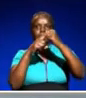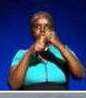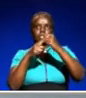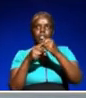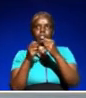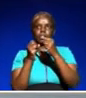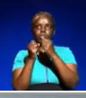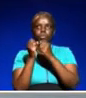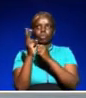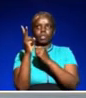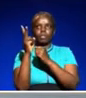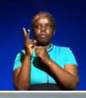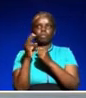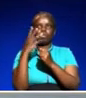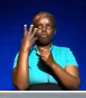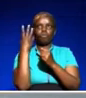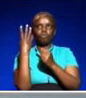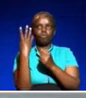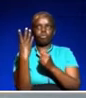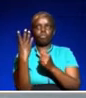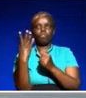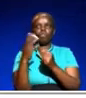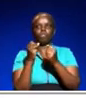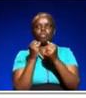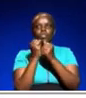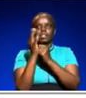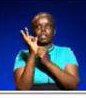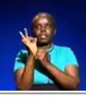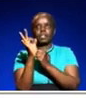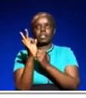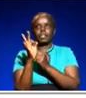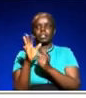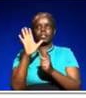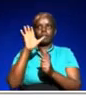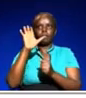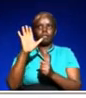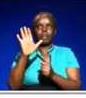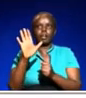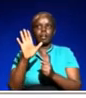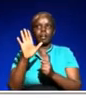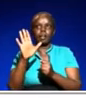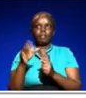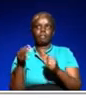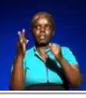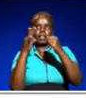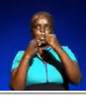6, 12, 4, 13,